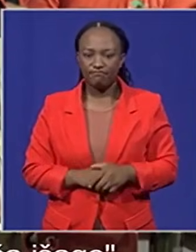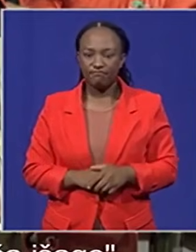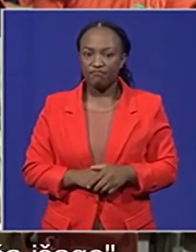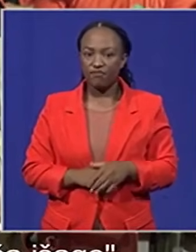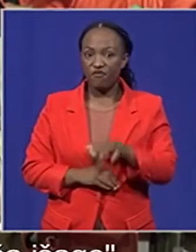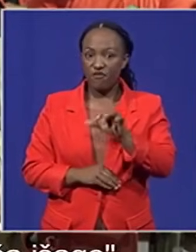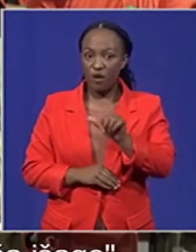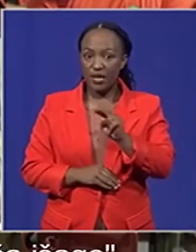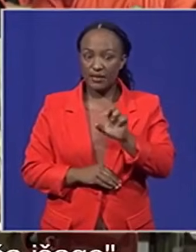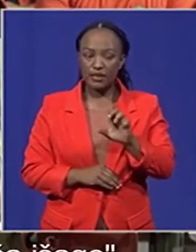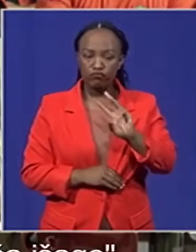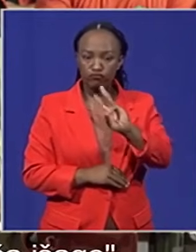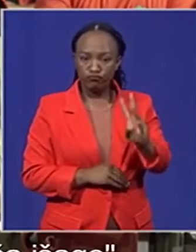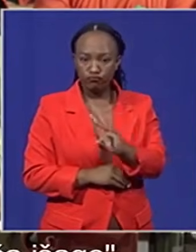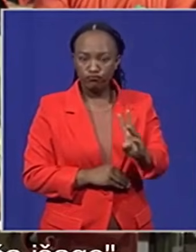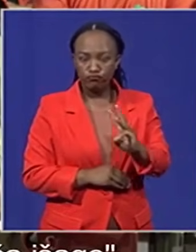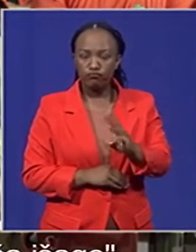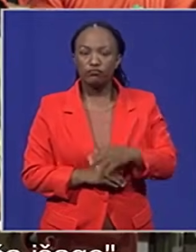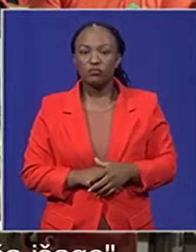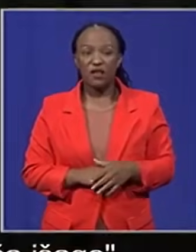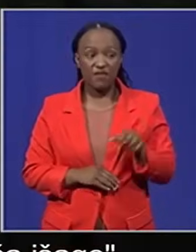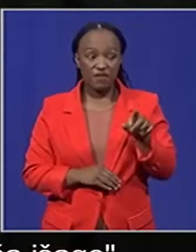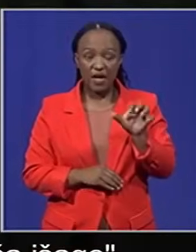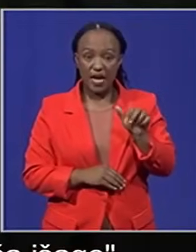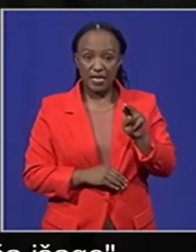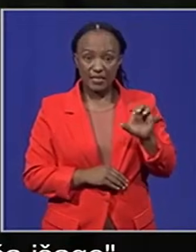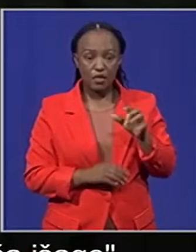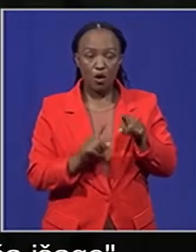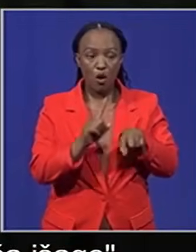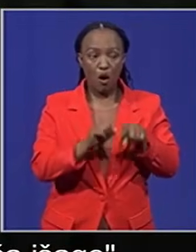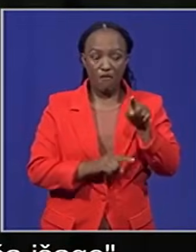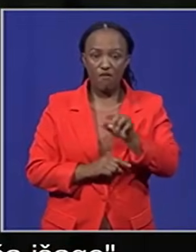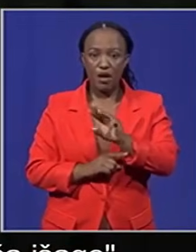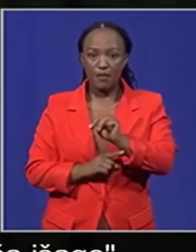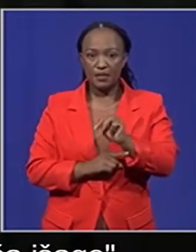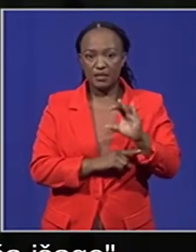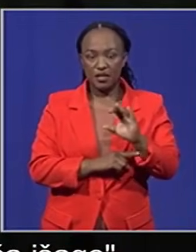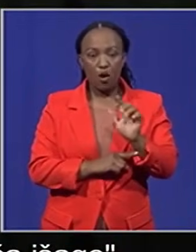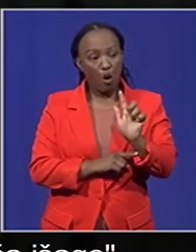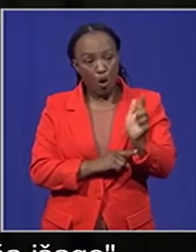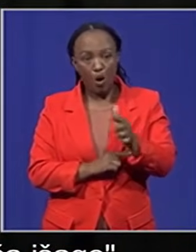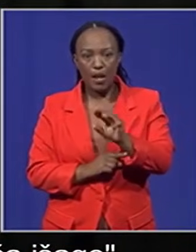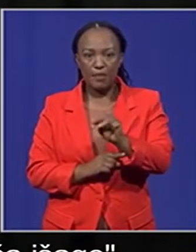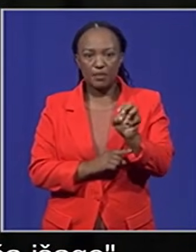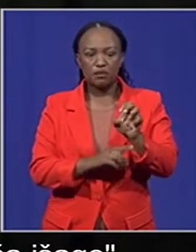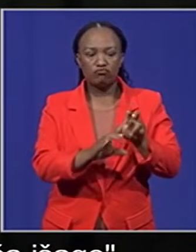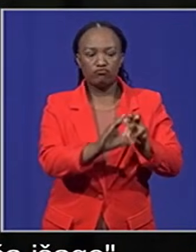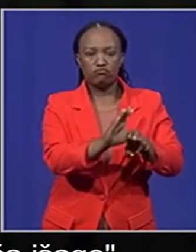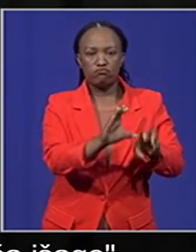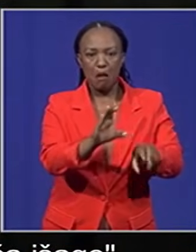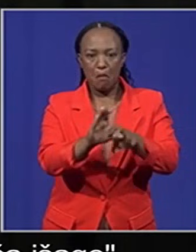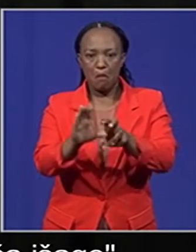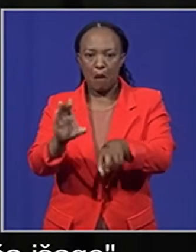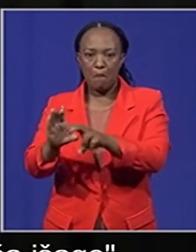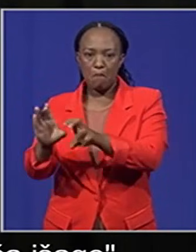wa ANC. Where the ANC removes our MMC, all of you as MMCs are going to resign, and